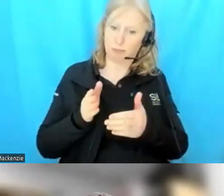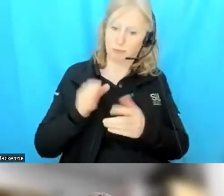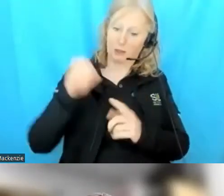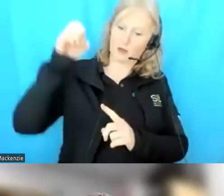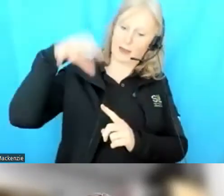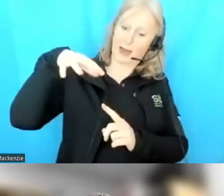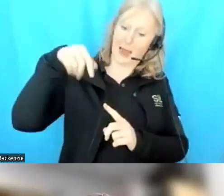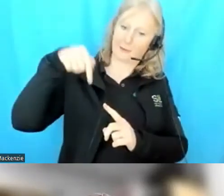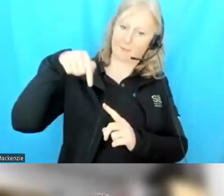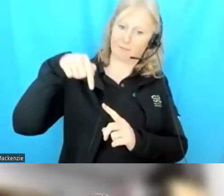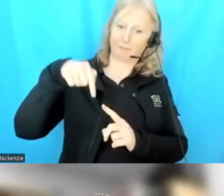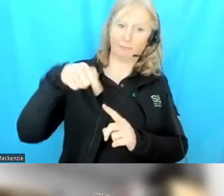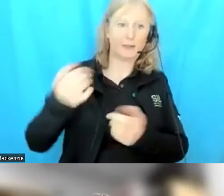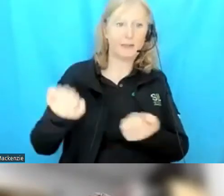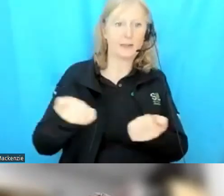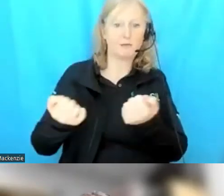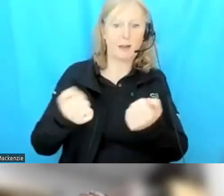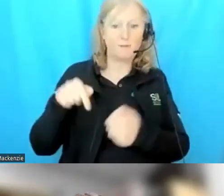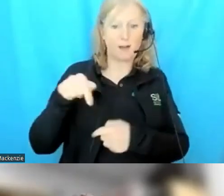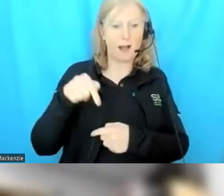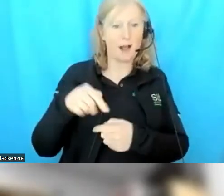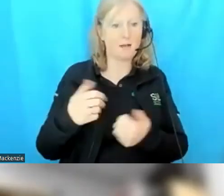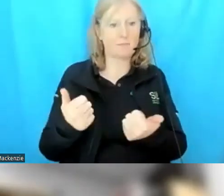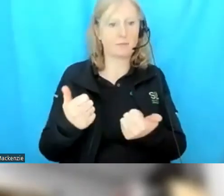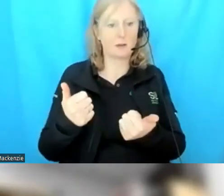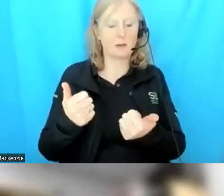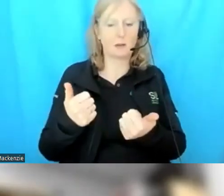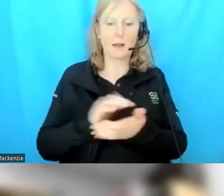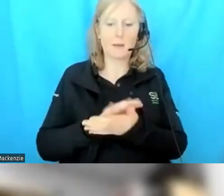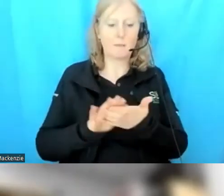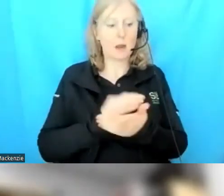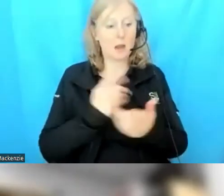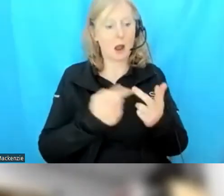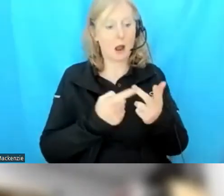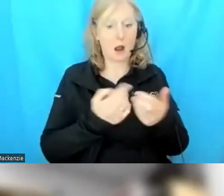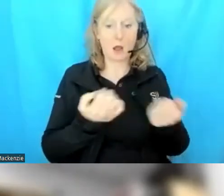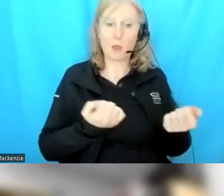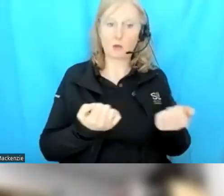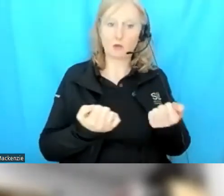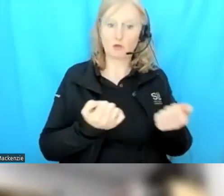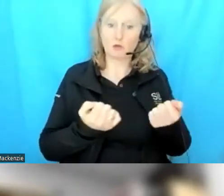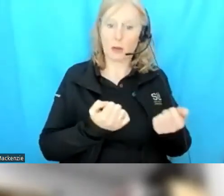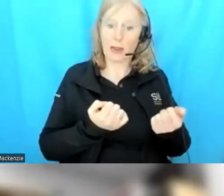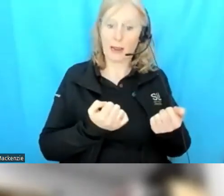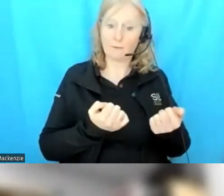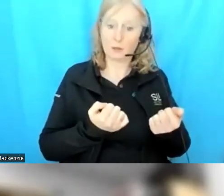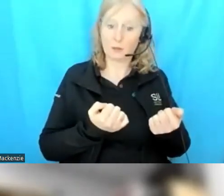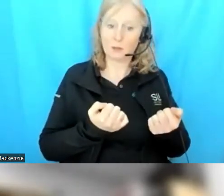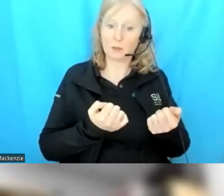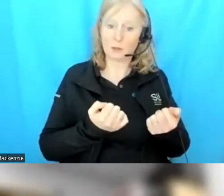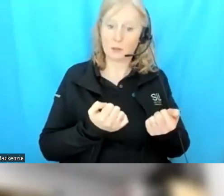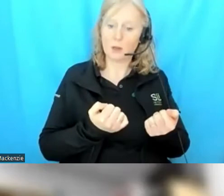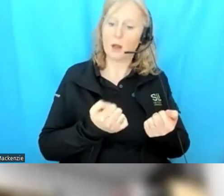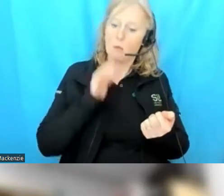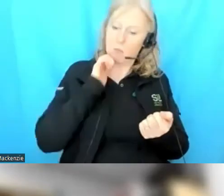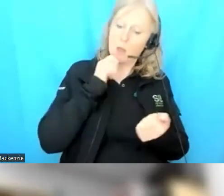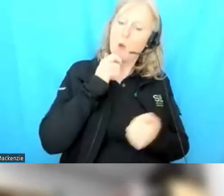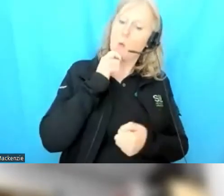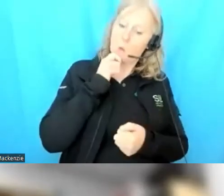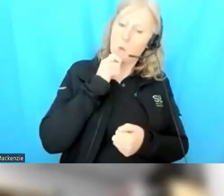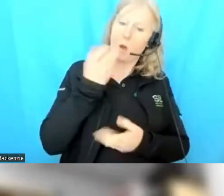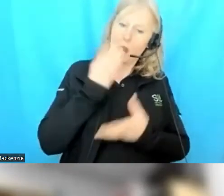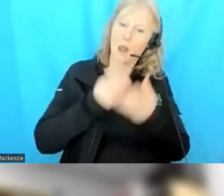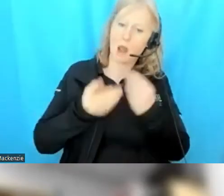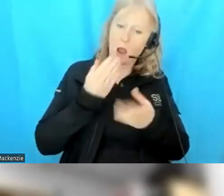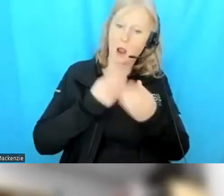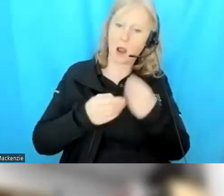other drivers, not just waiting to go through a training process, but from day to day and week to week, learn from that process. So it's a